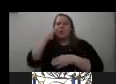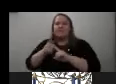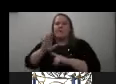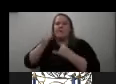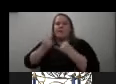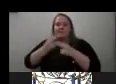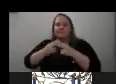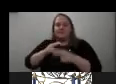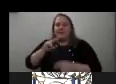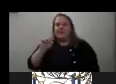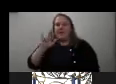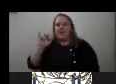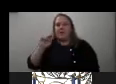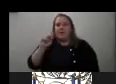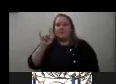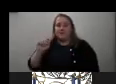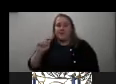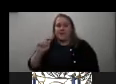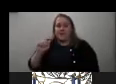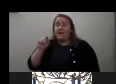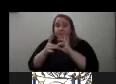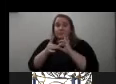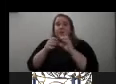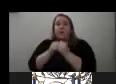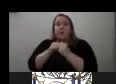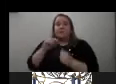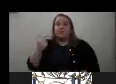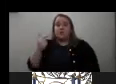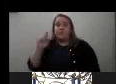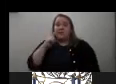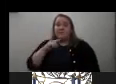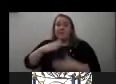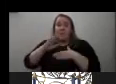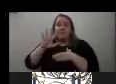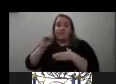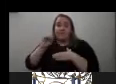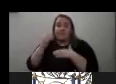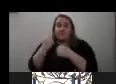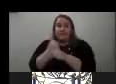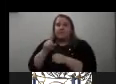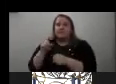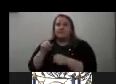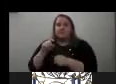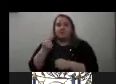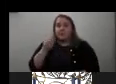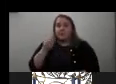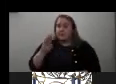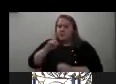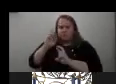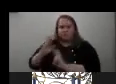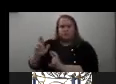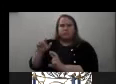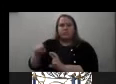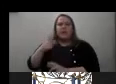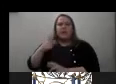collaborator with Balanchine for over 50 years. And he had enormous respect for her. You can see